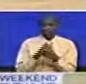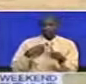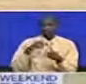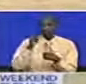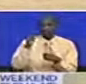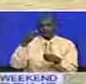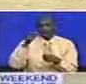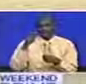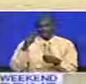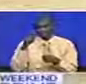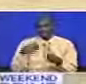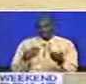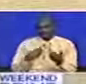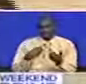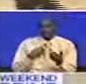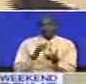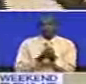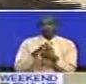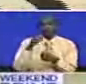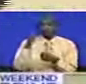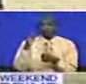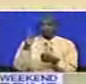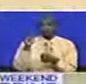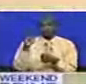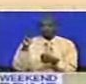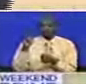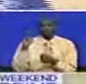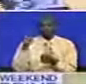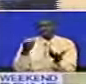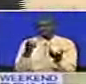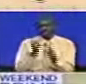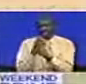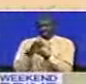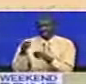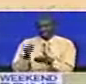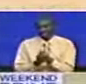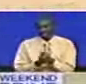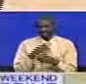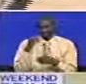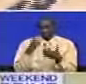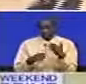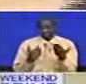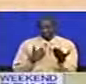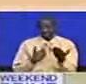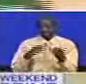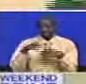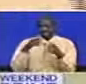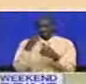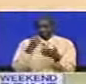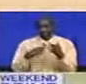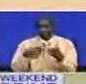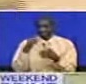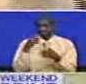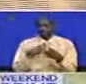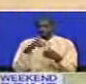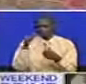Mohamed, Bandari custodian Wilson Oburu, Ezekiel Ontuomo, among others. Though not on his top gear, the players noted the importance of